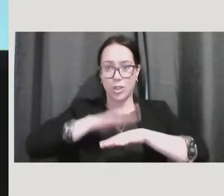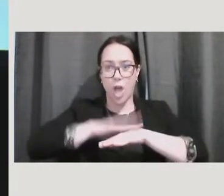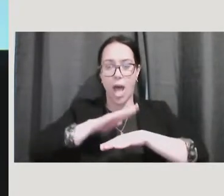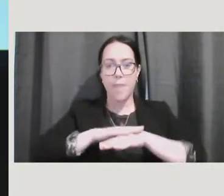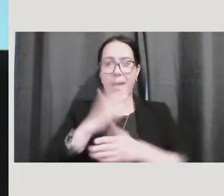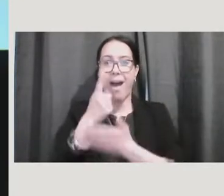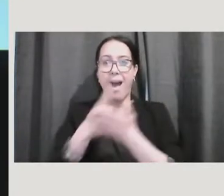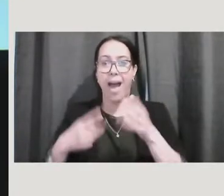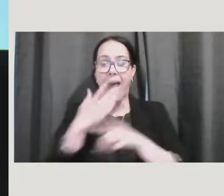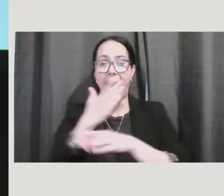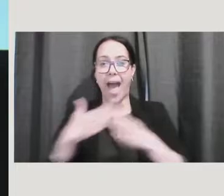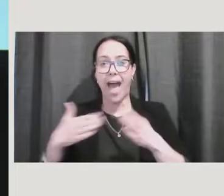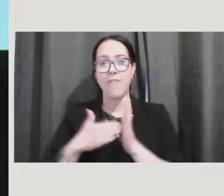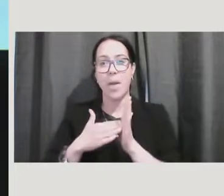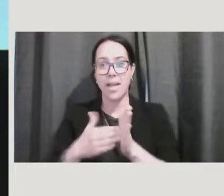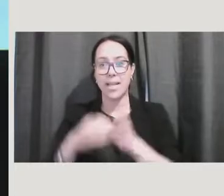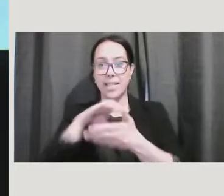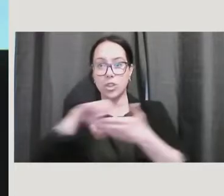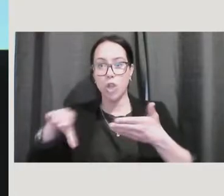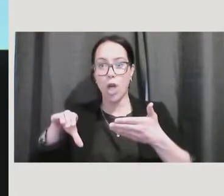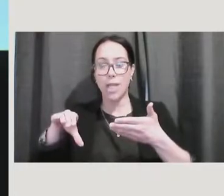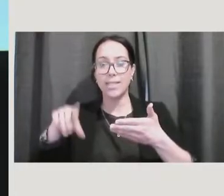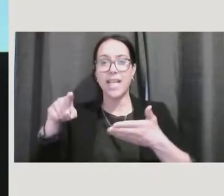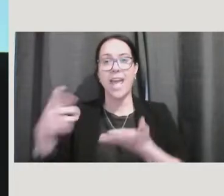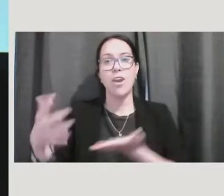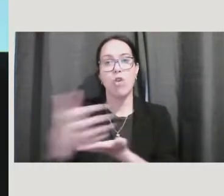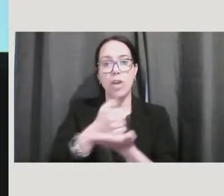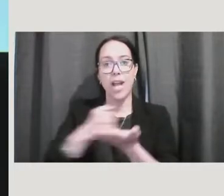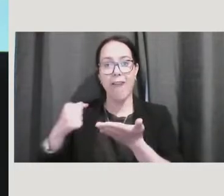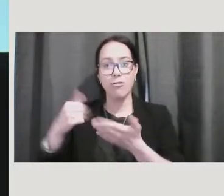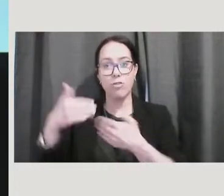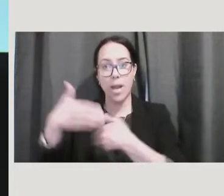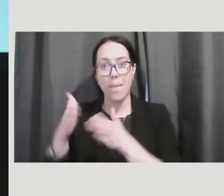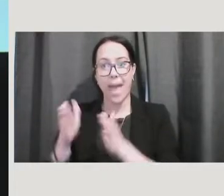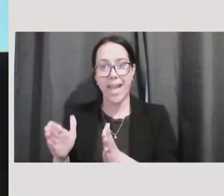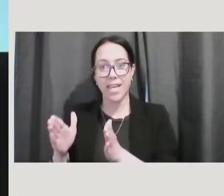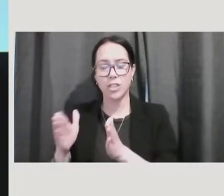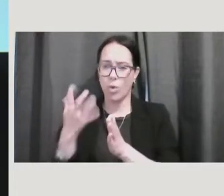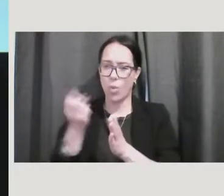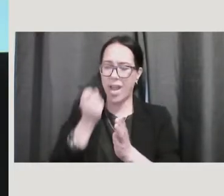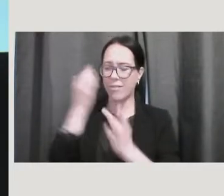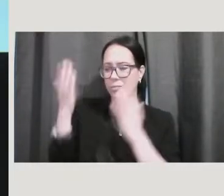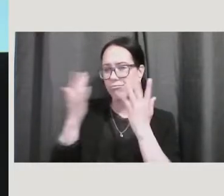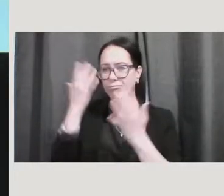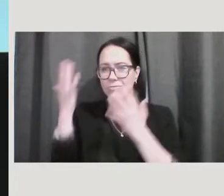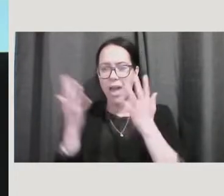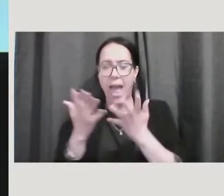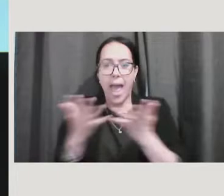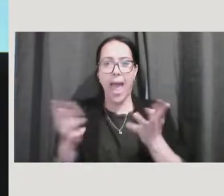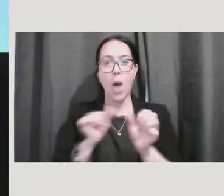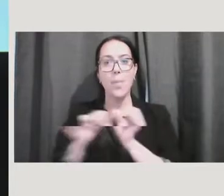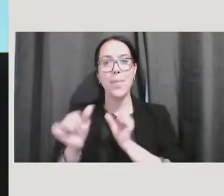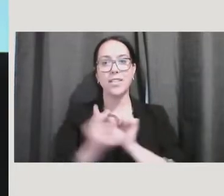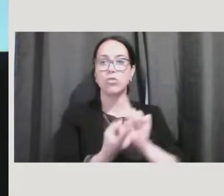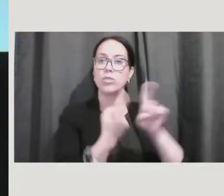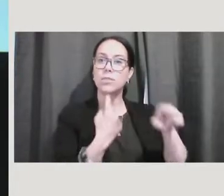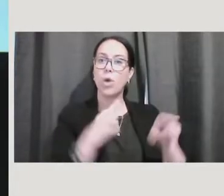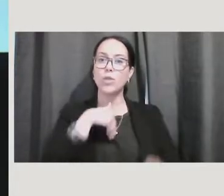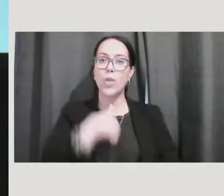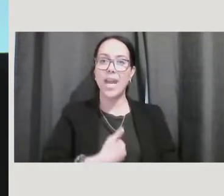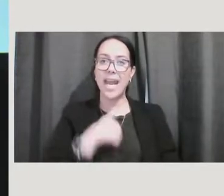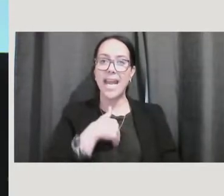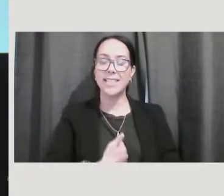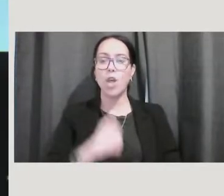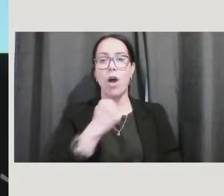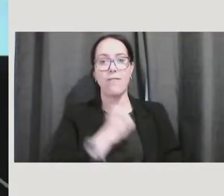recovery package that we've had to make decisions about with regards to how best we can respond to the needs of our artists